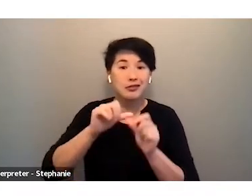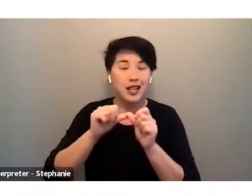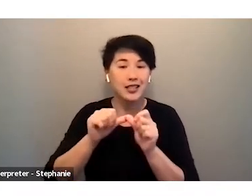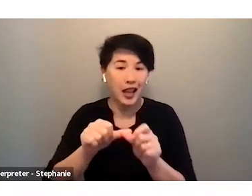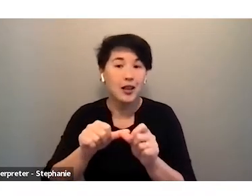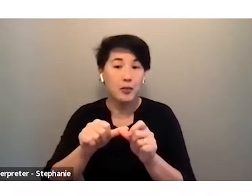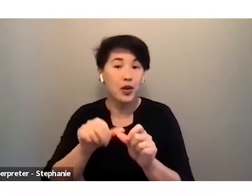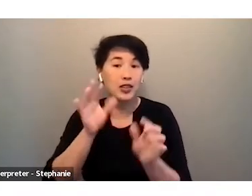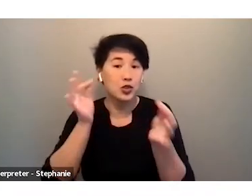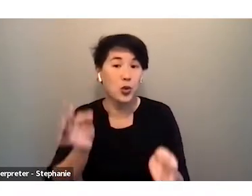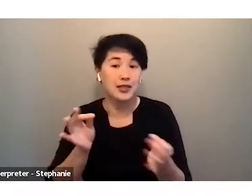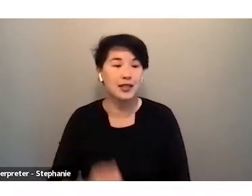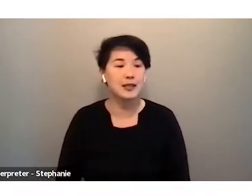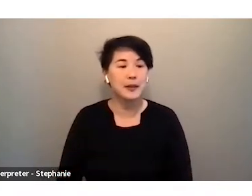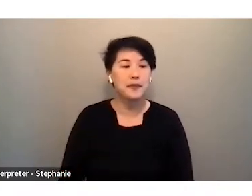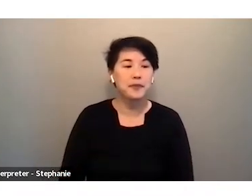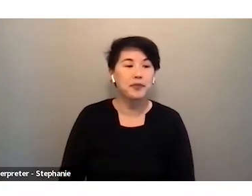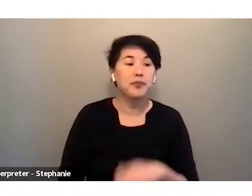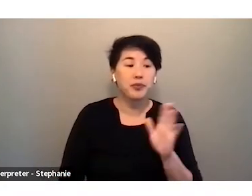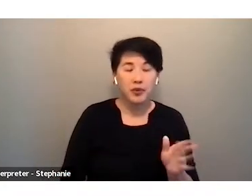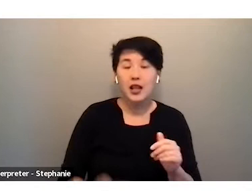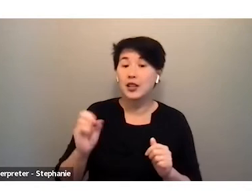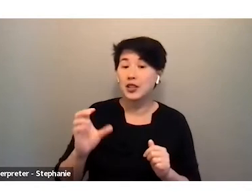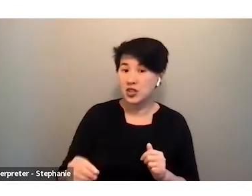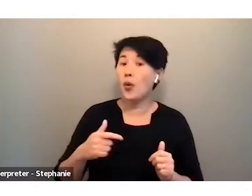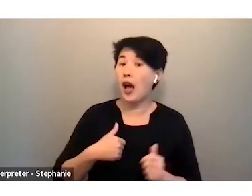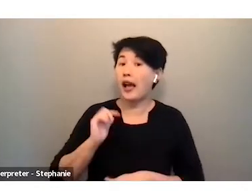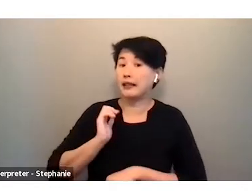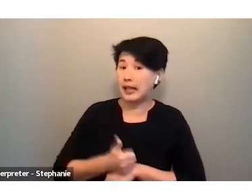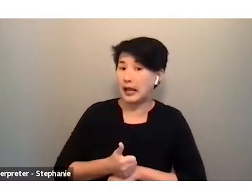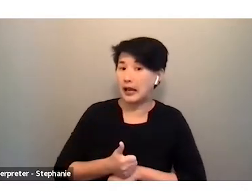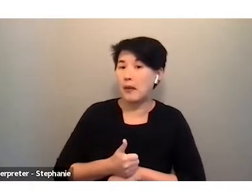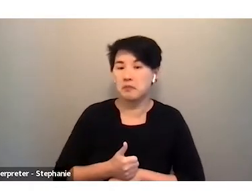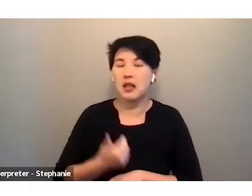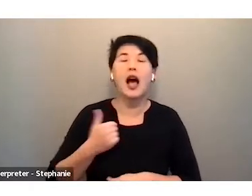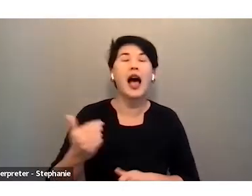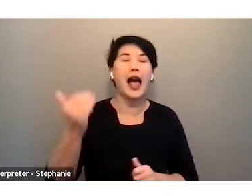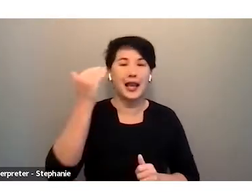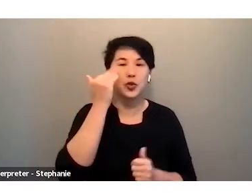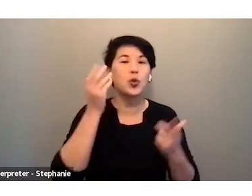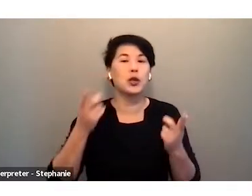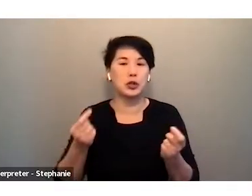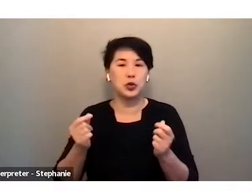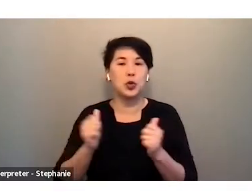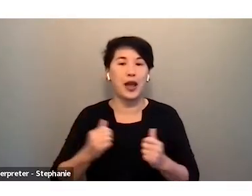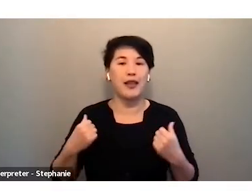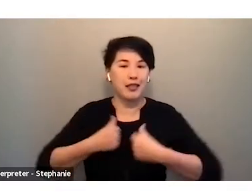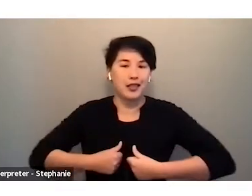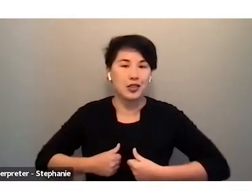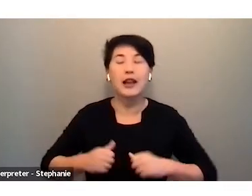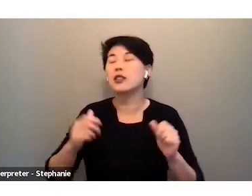this point with the outer, so I was kind of all set up. I knew what I was going to fill the coat with. That was going to be community waste,